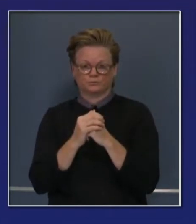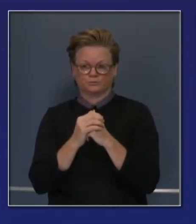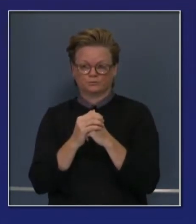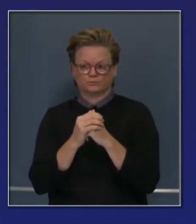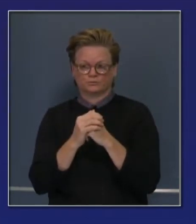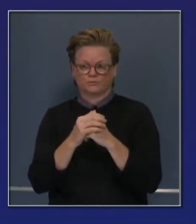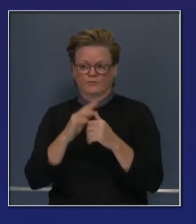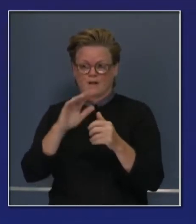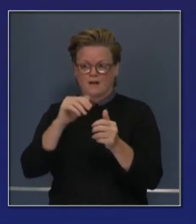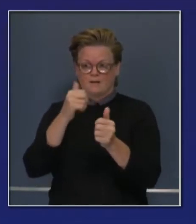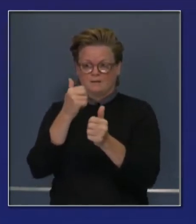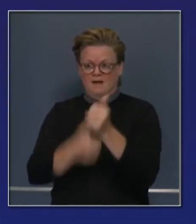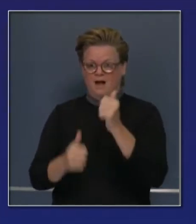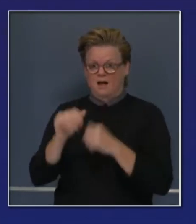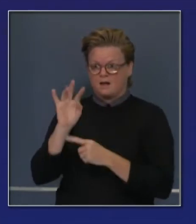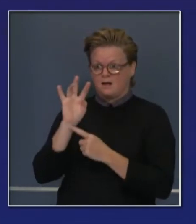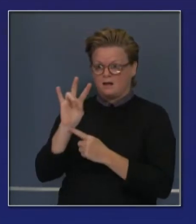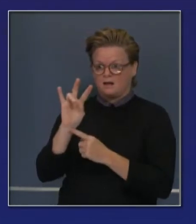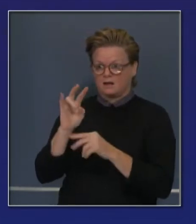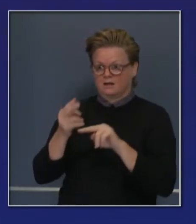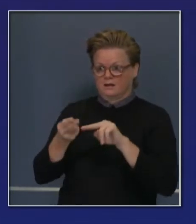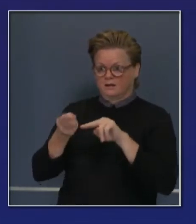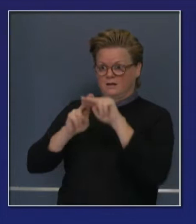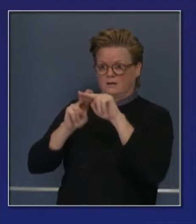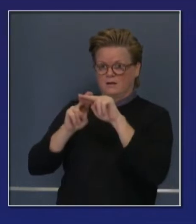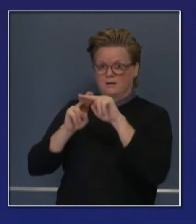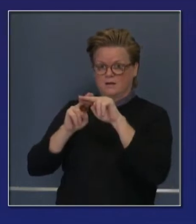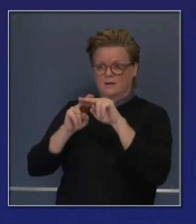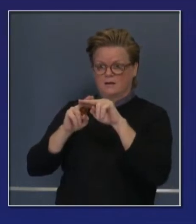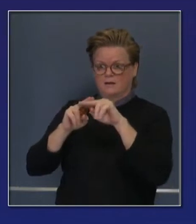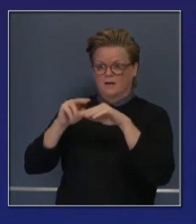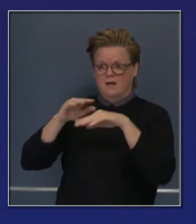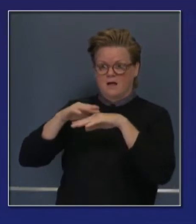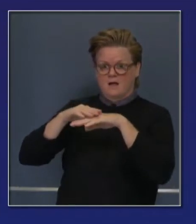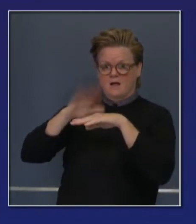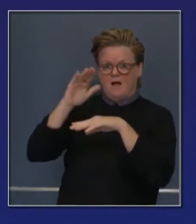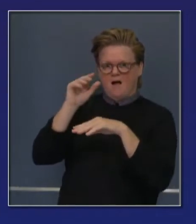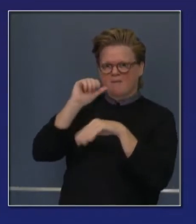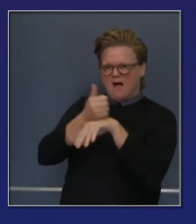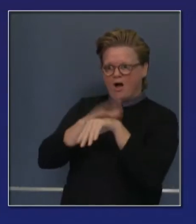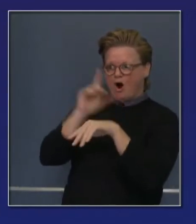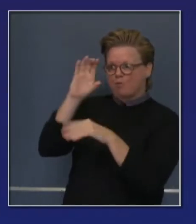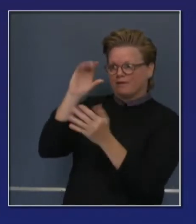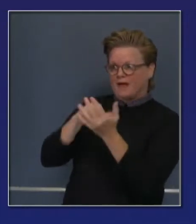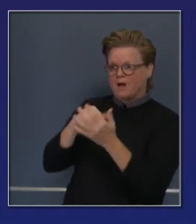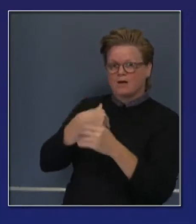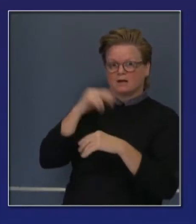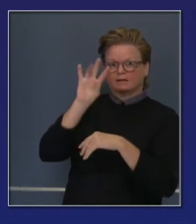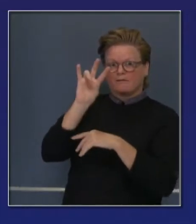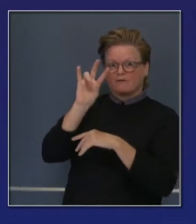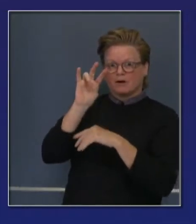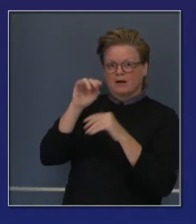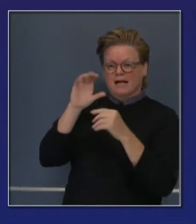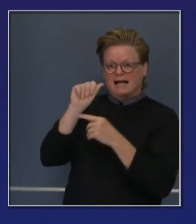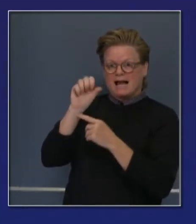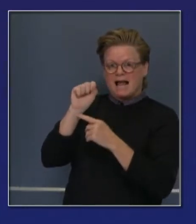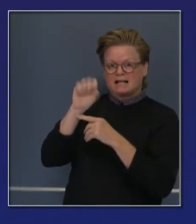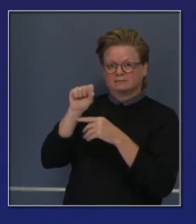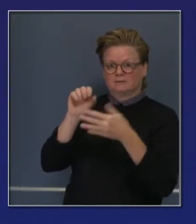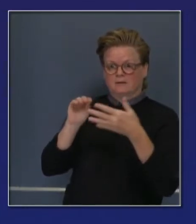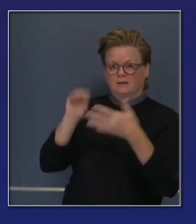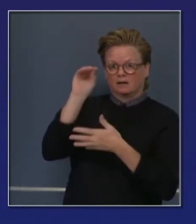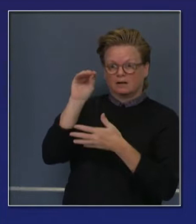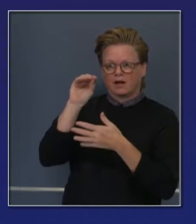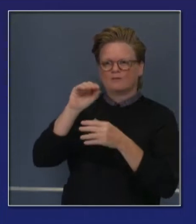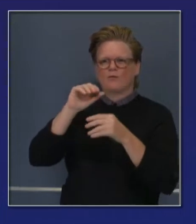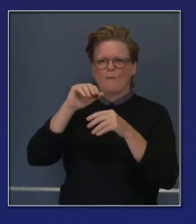per 100,000 population, and those with positivity rates north of 8%. You'll see where the state of California is. We're closer to 6% over